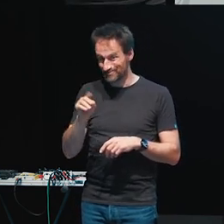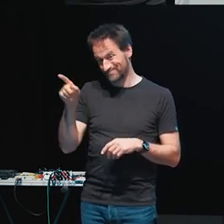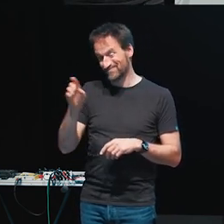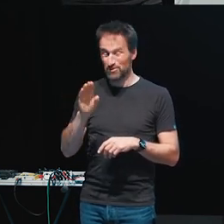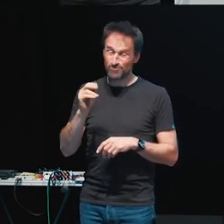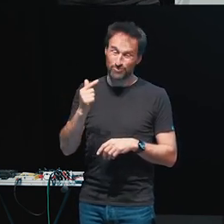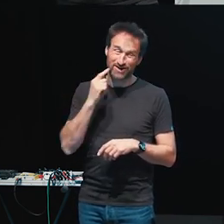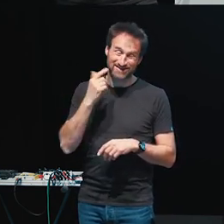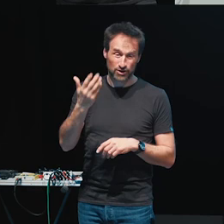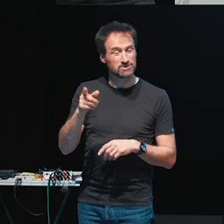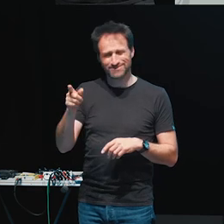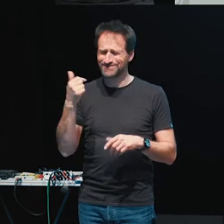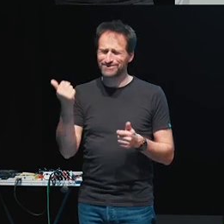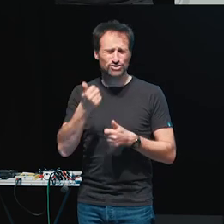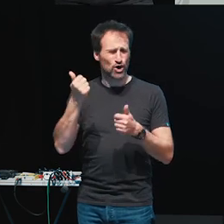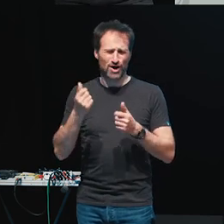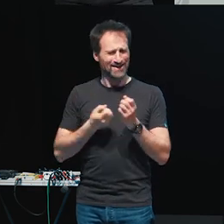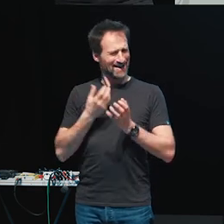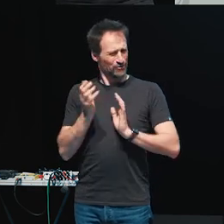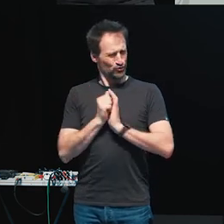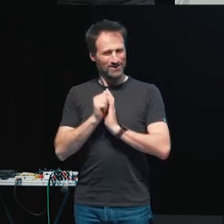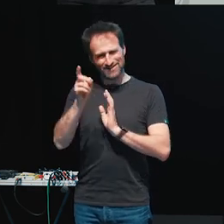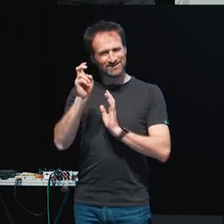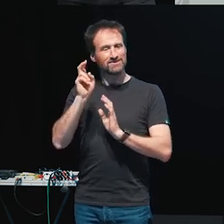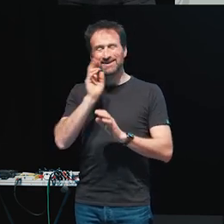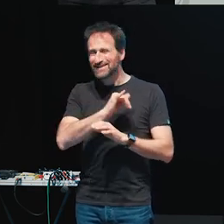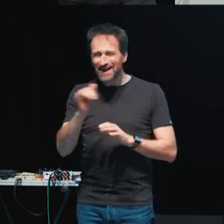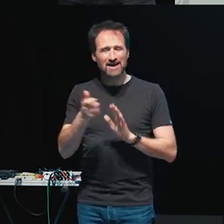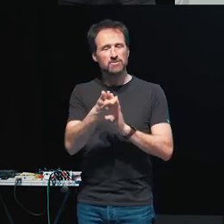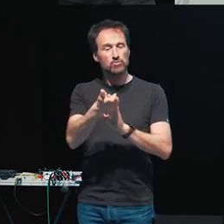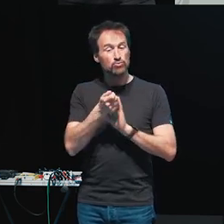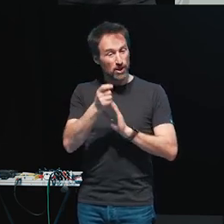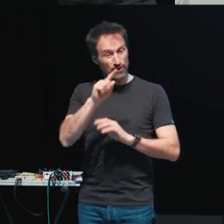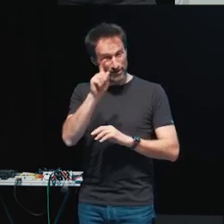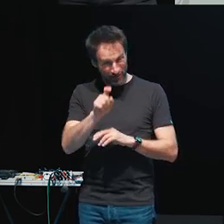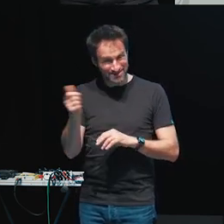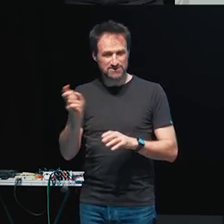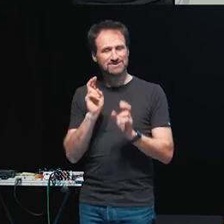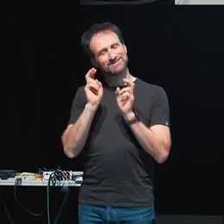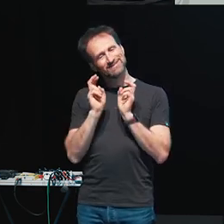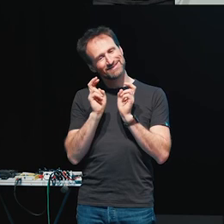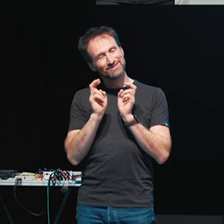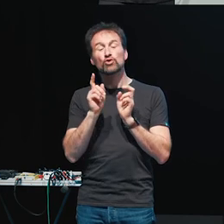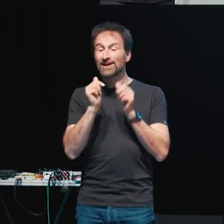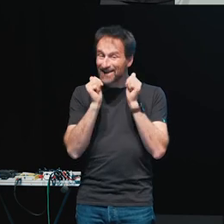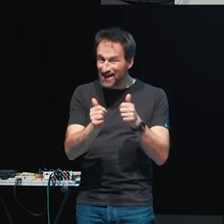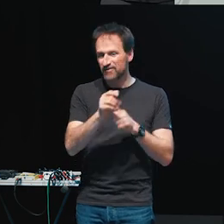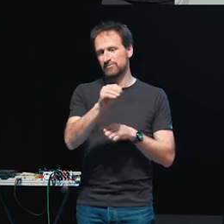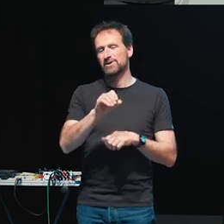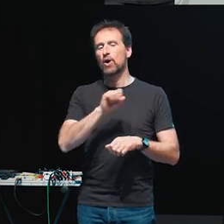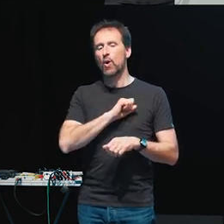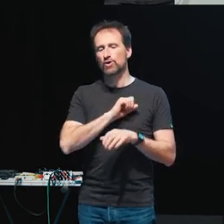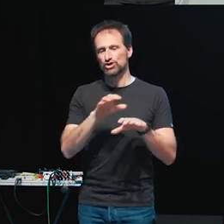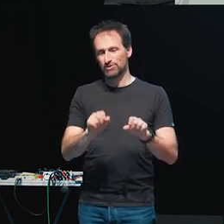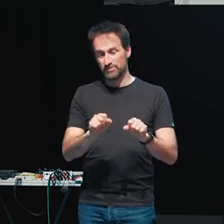Gollum is an awesome creature. It sits in pull requests, and it basically helps us with the ownership. When you try